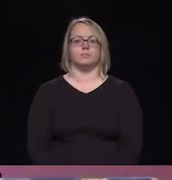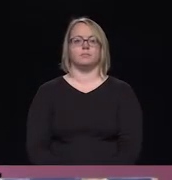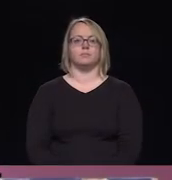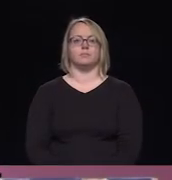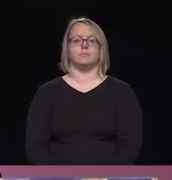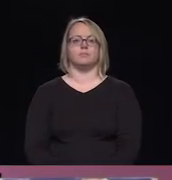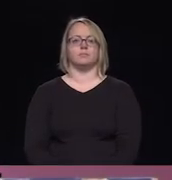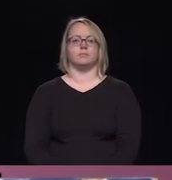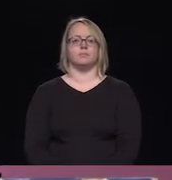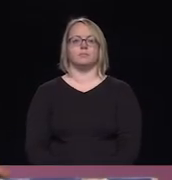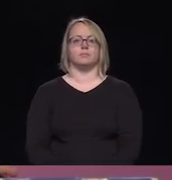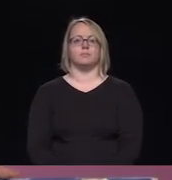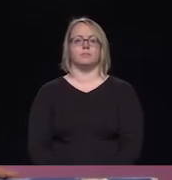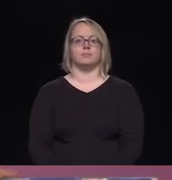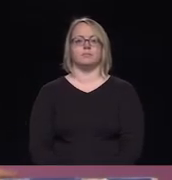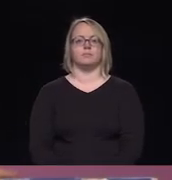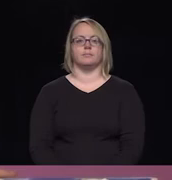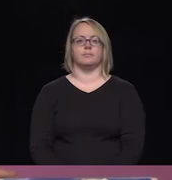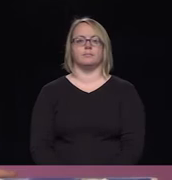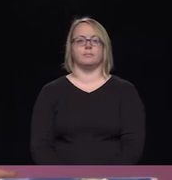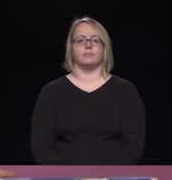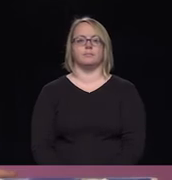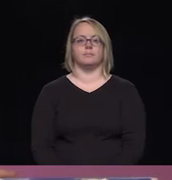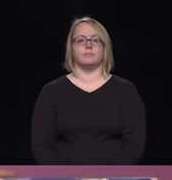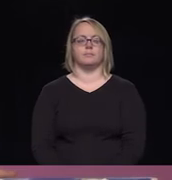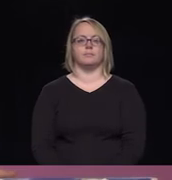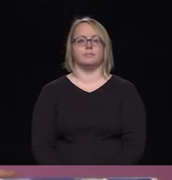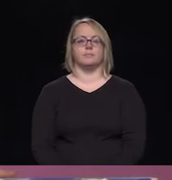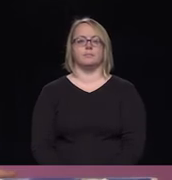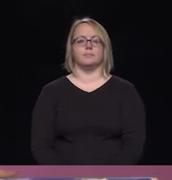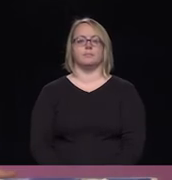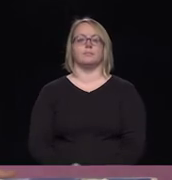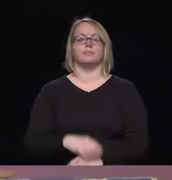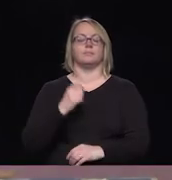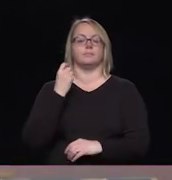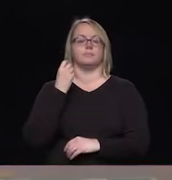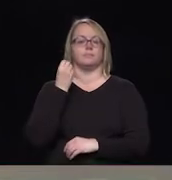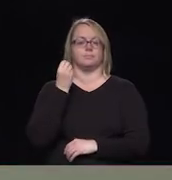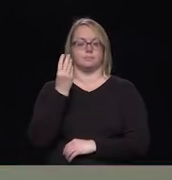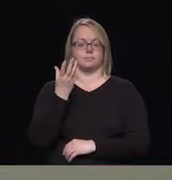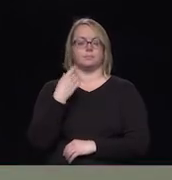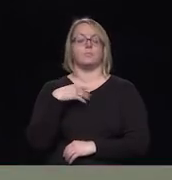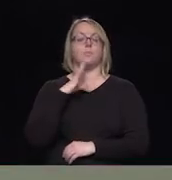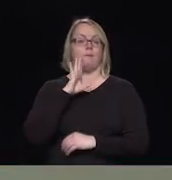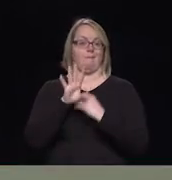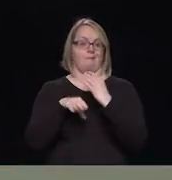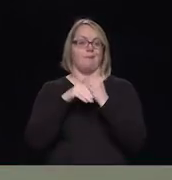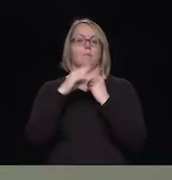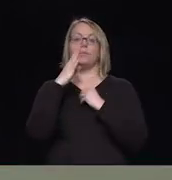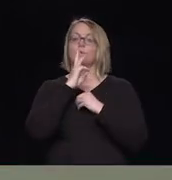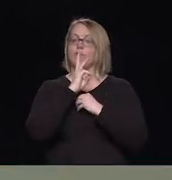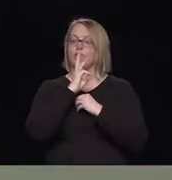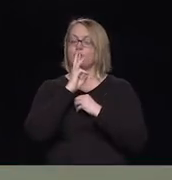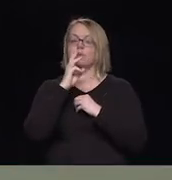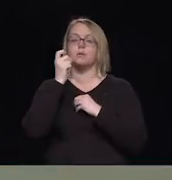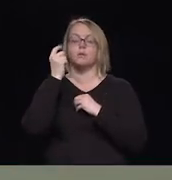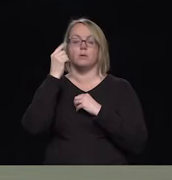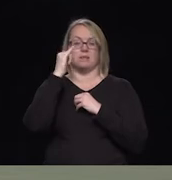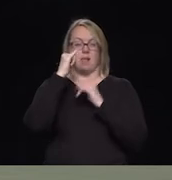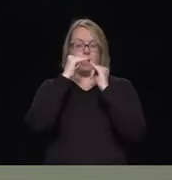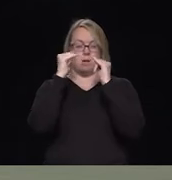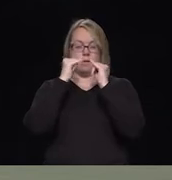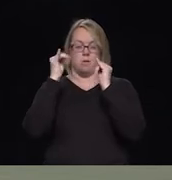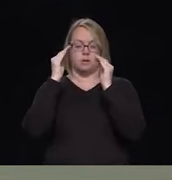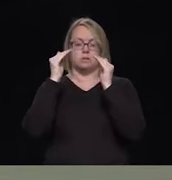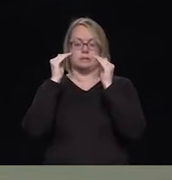a little bit of reflection into the water. Make sure you go past those yellow lines. Drop below it a little bit.